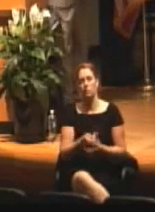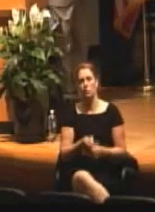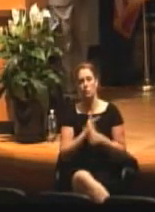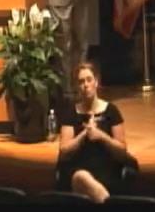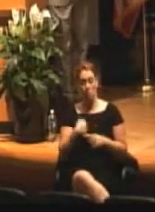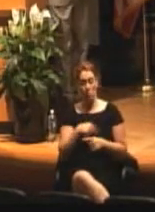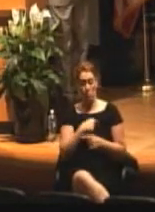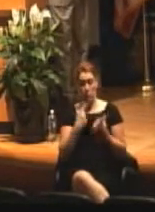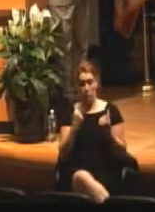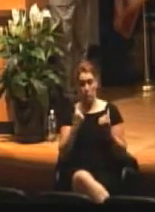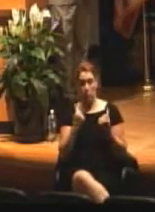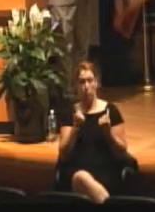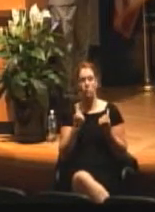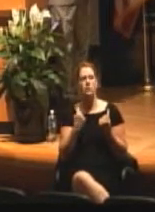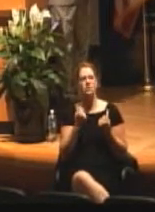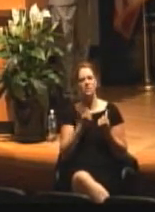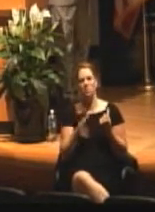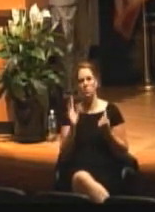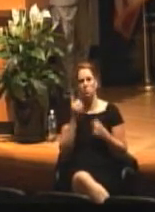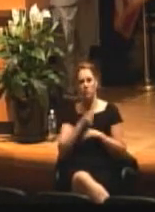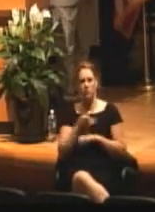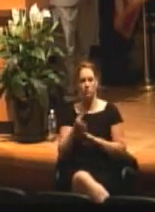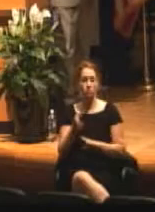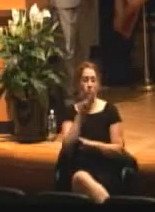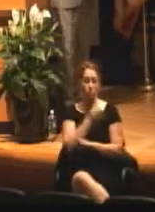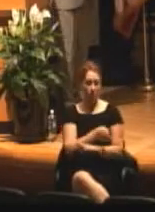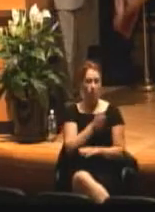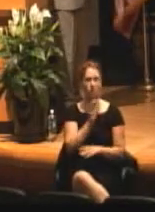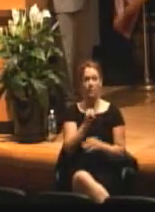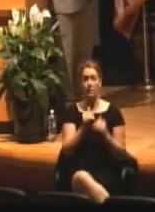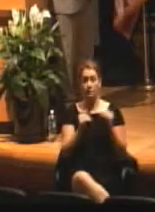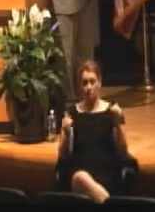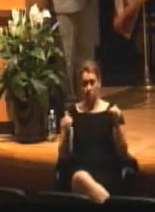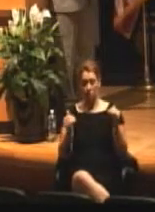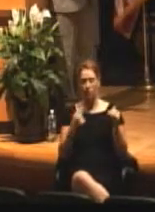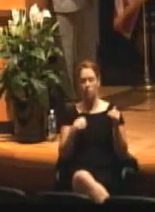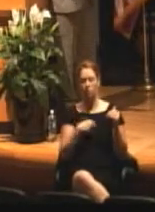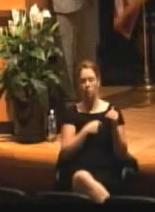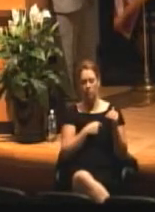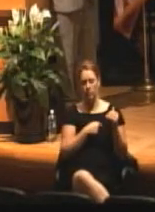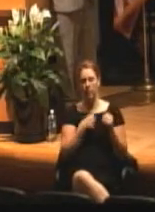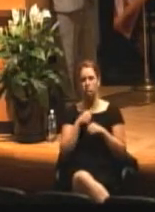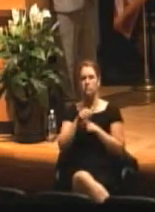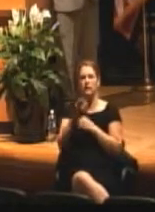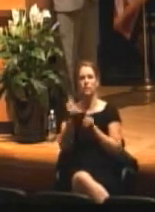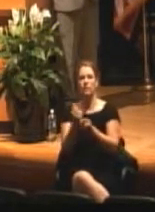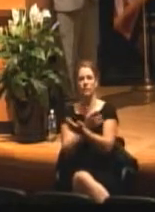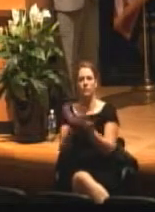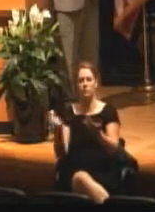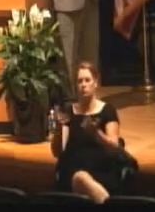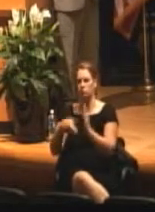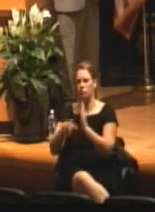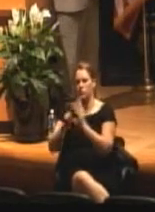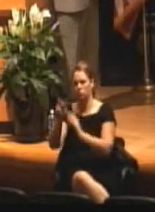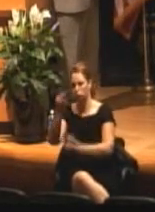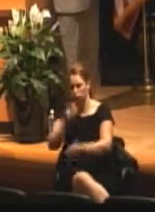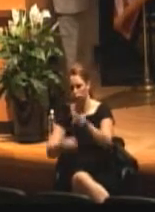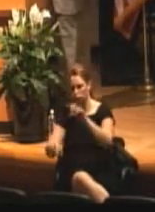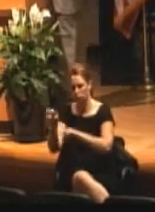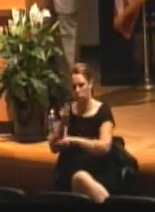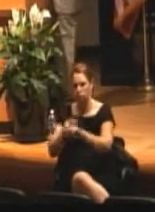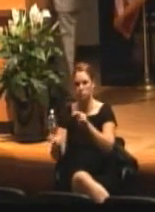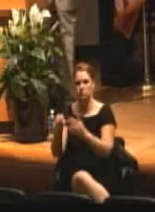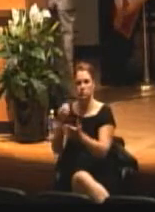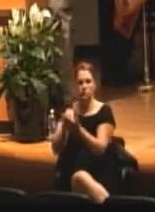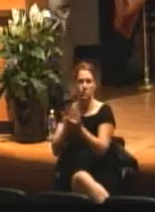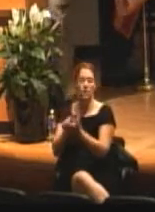you know, a couple days prior to you getting to that level, we send you all of that stuff to review and document it and go over it with you. So that way, when you get there,